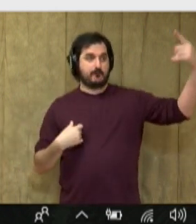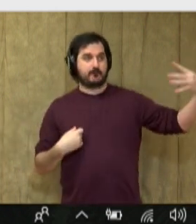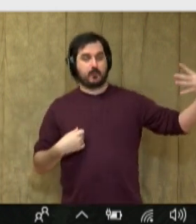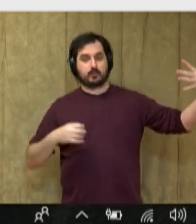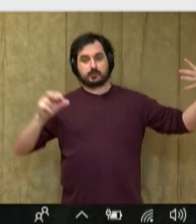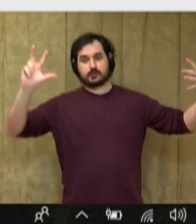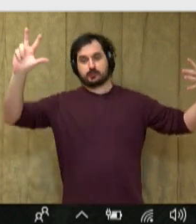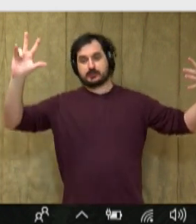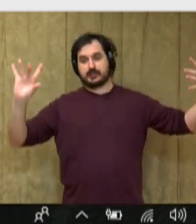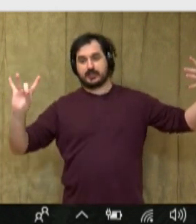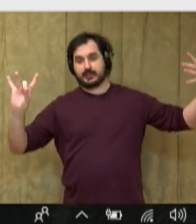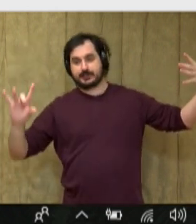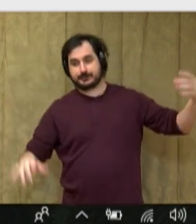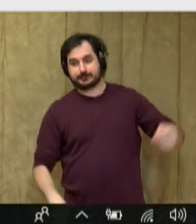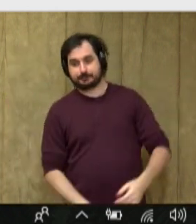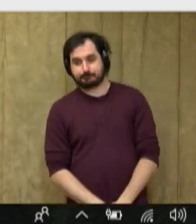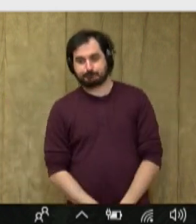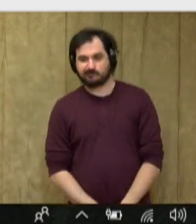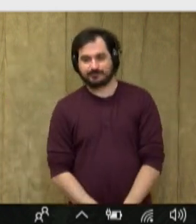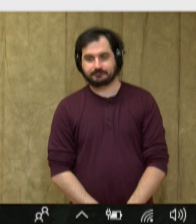those here.